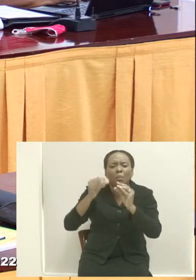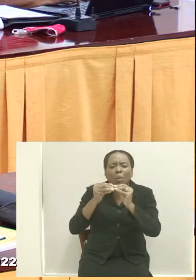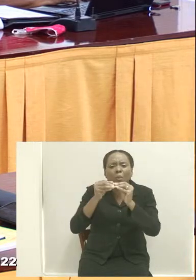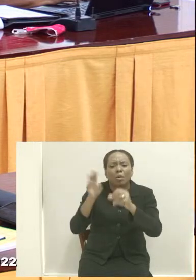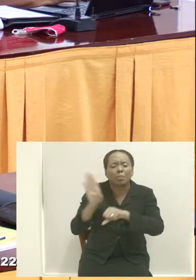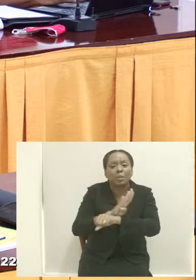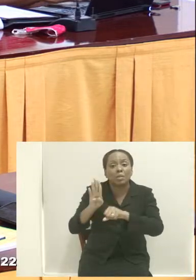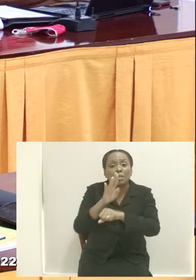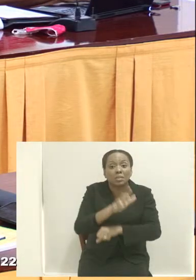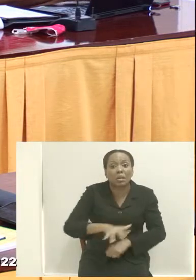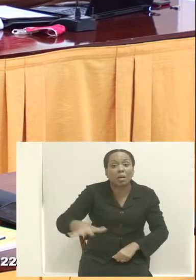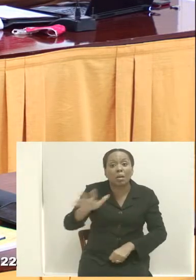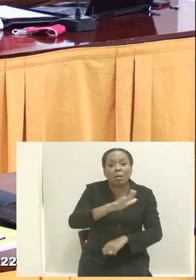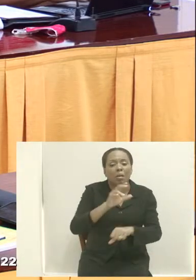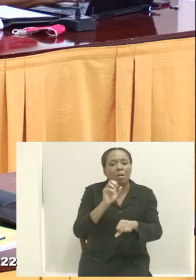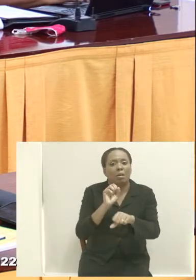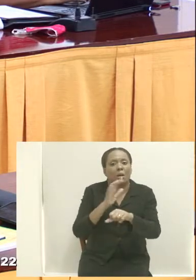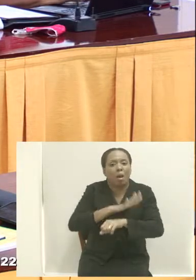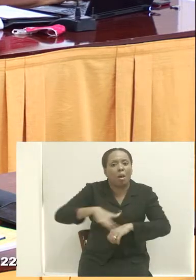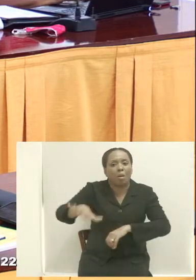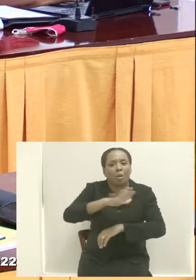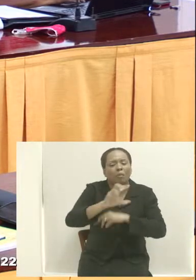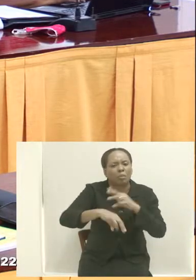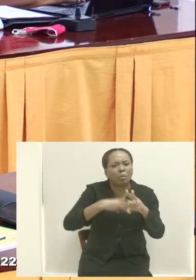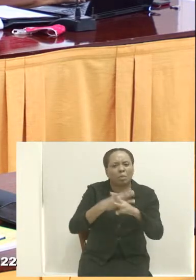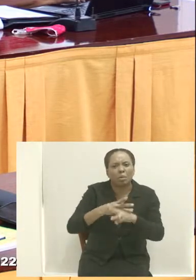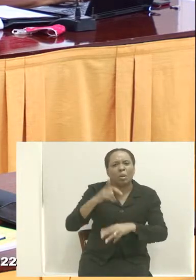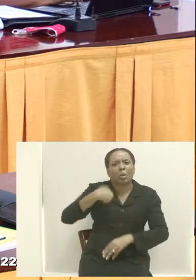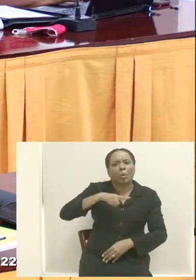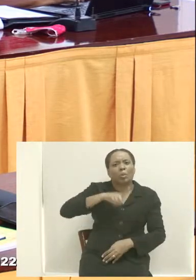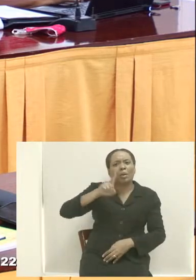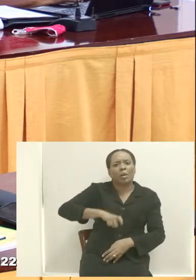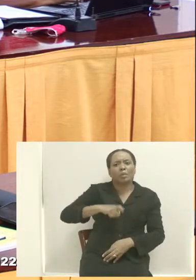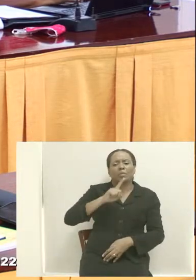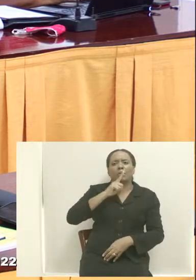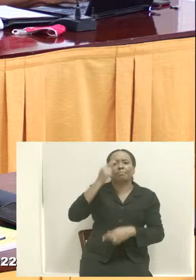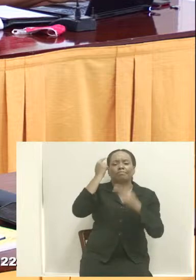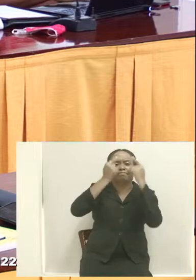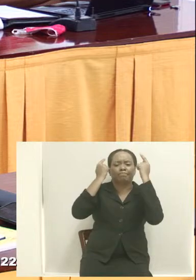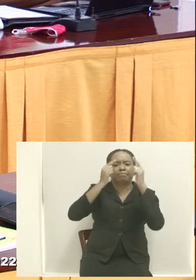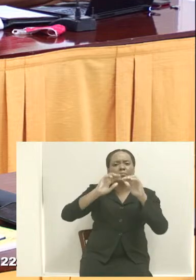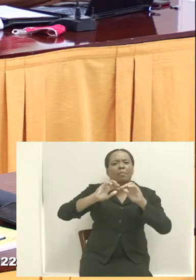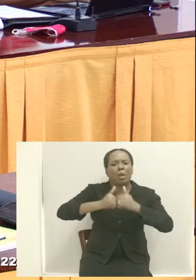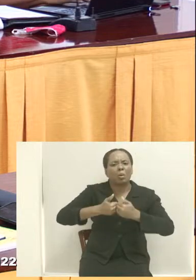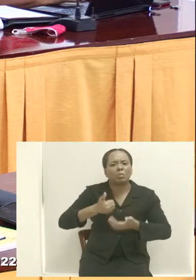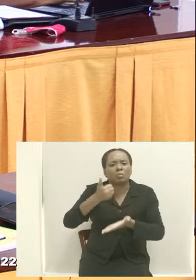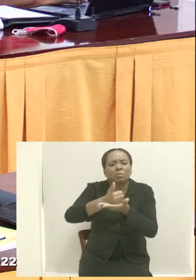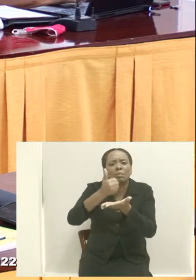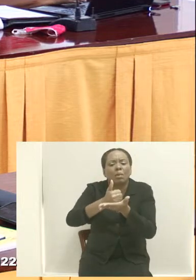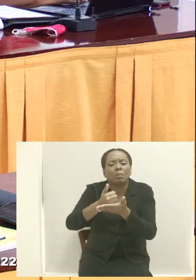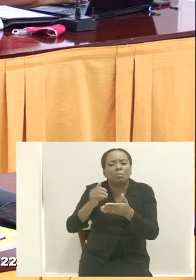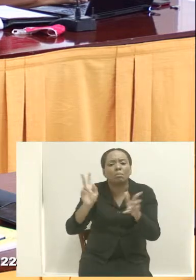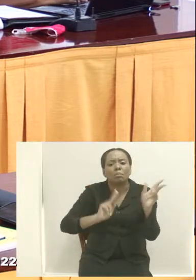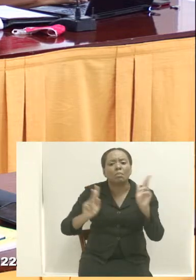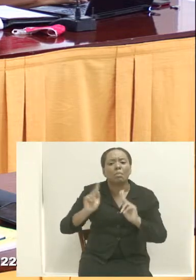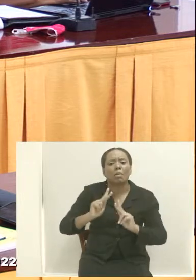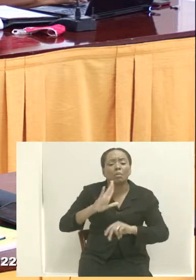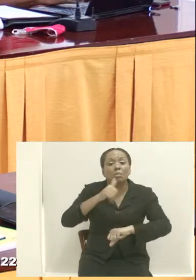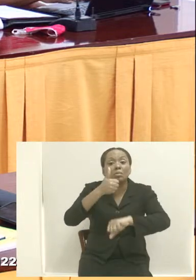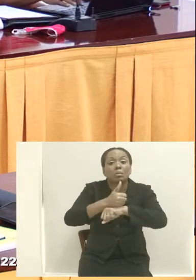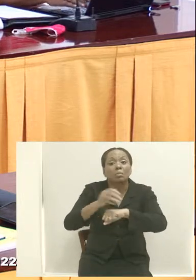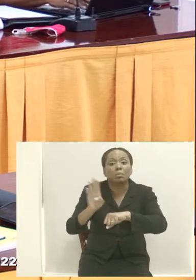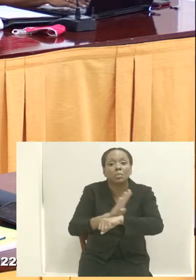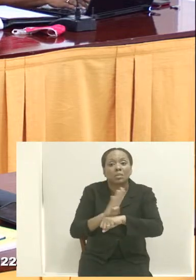can assist a business operator who is bereft of land. And Barbados